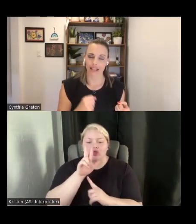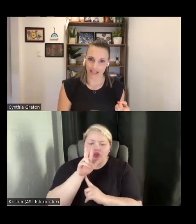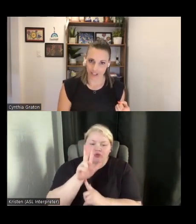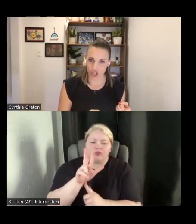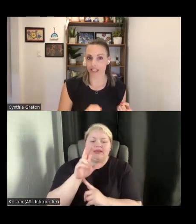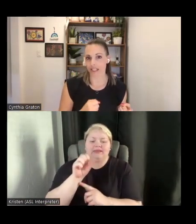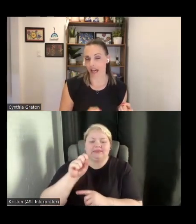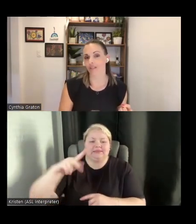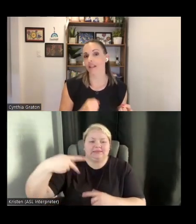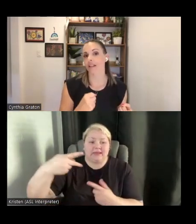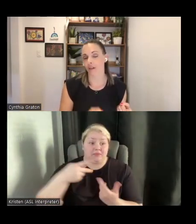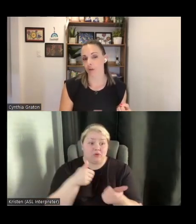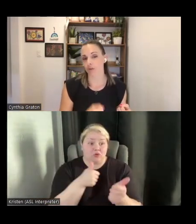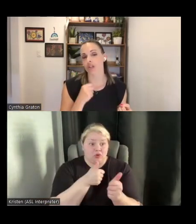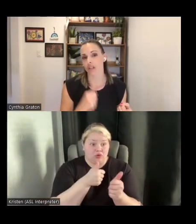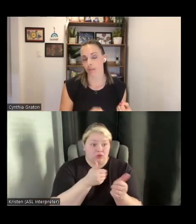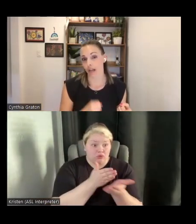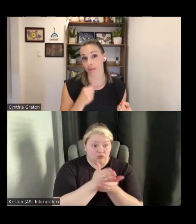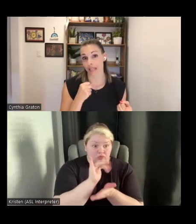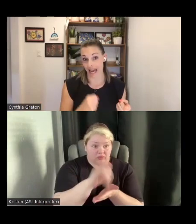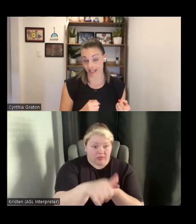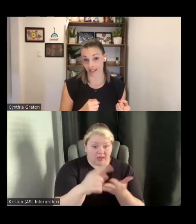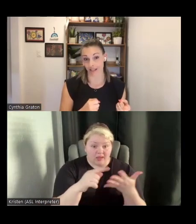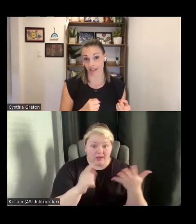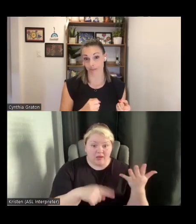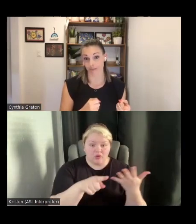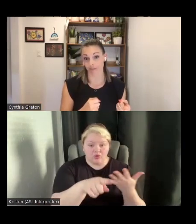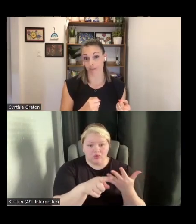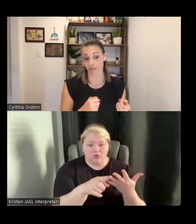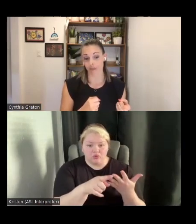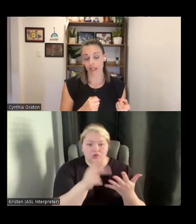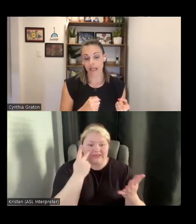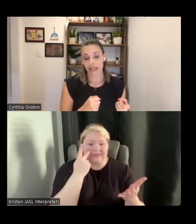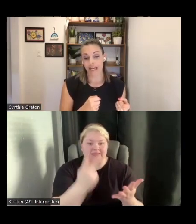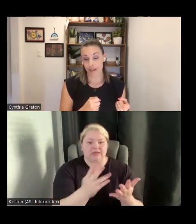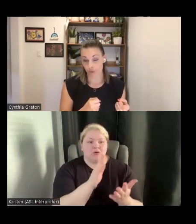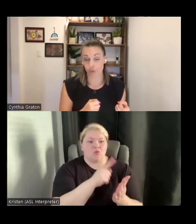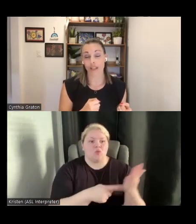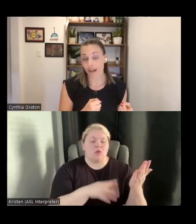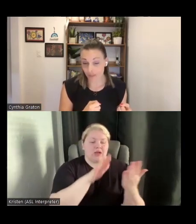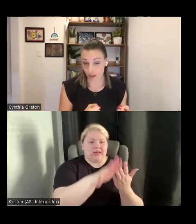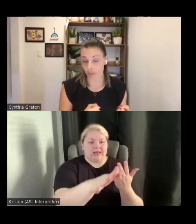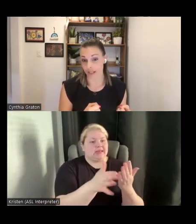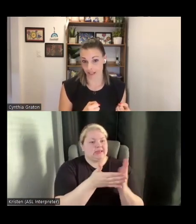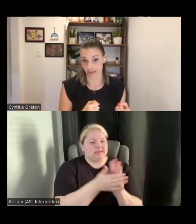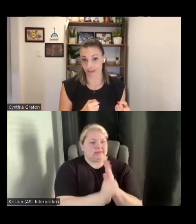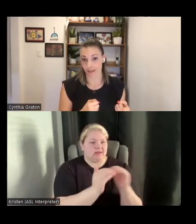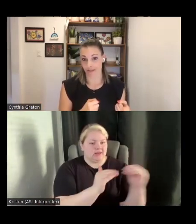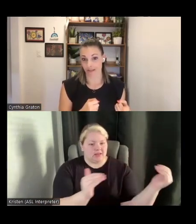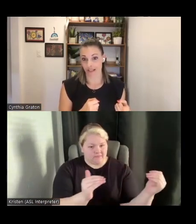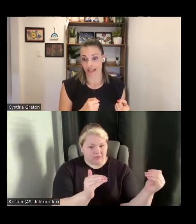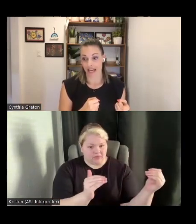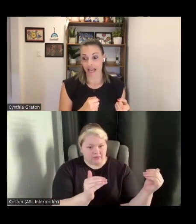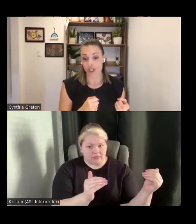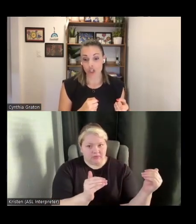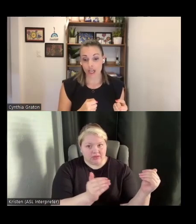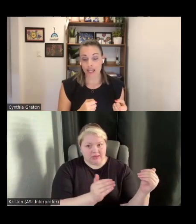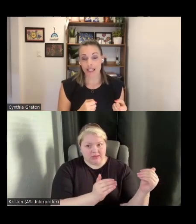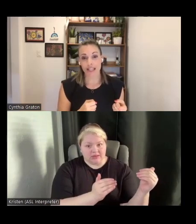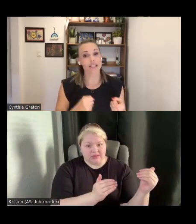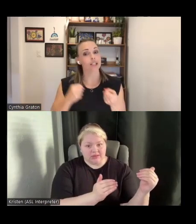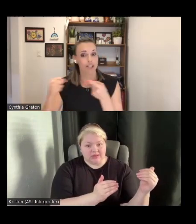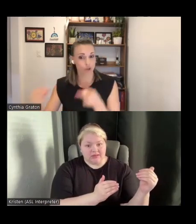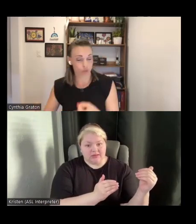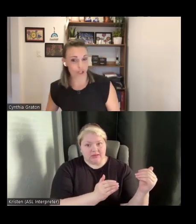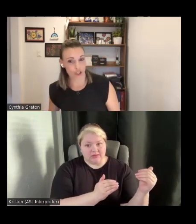that Jake is having difficulty sometimes accessing. If you develop the skills And